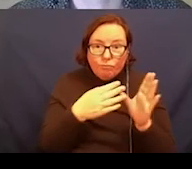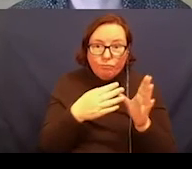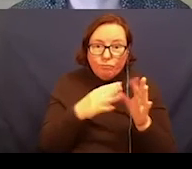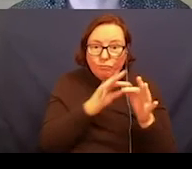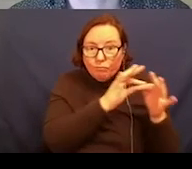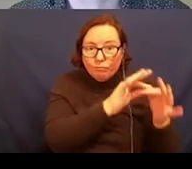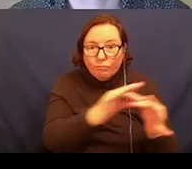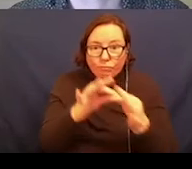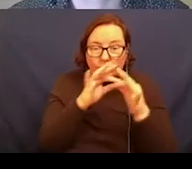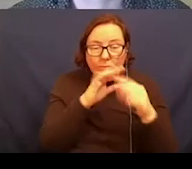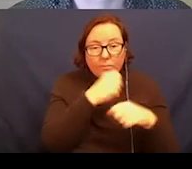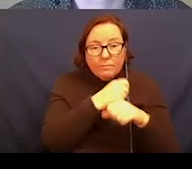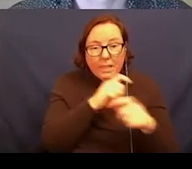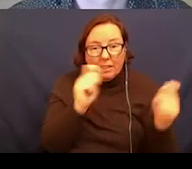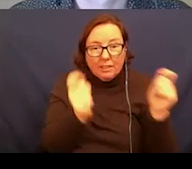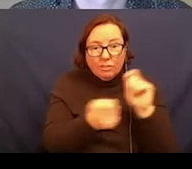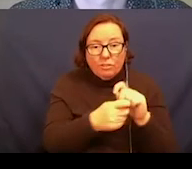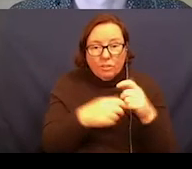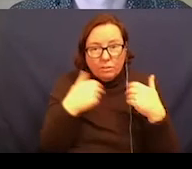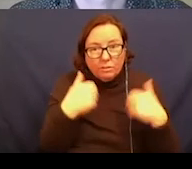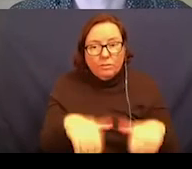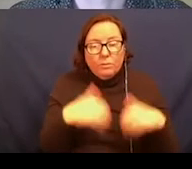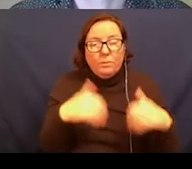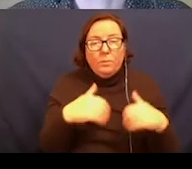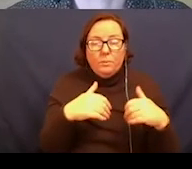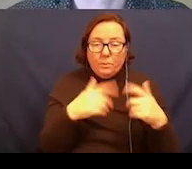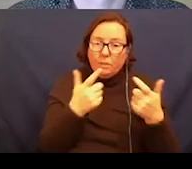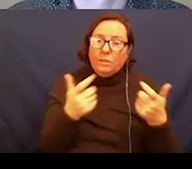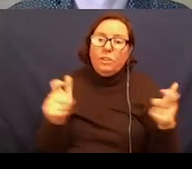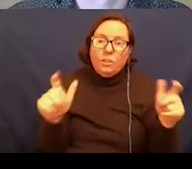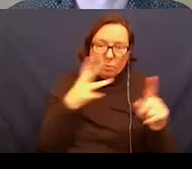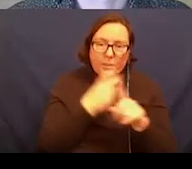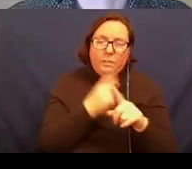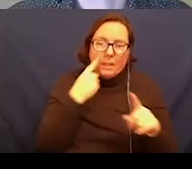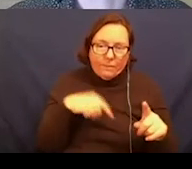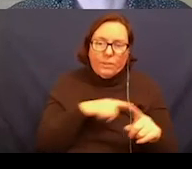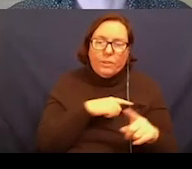collectively making this small shift is enormous.